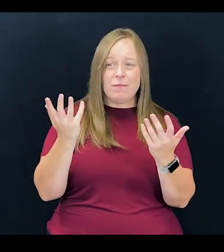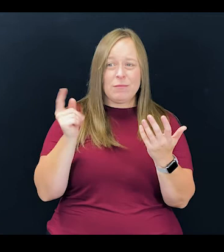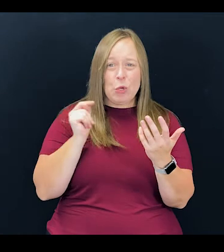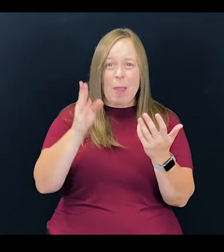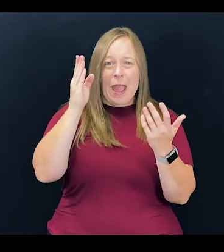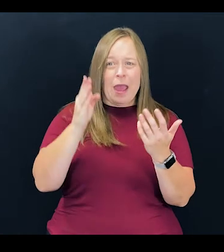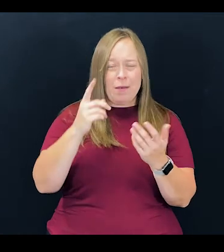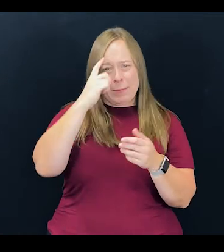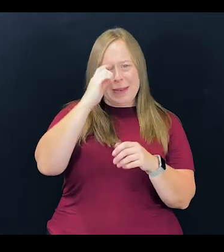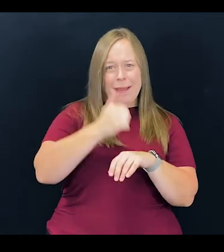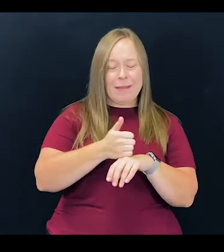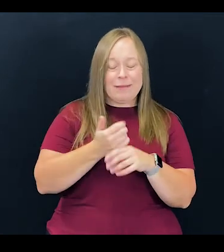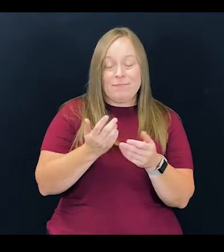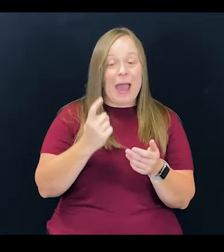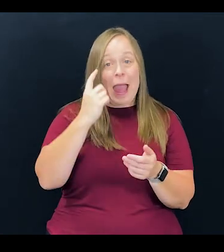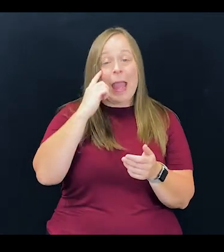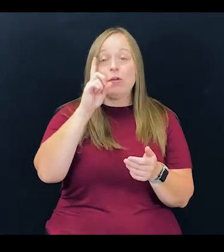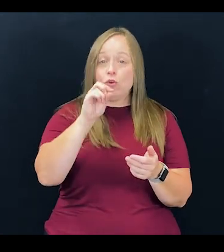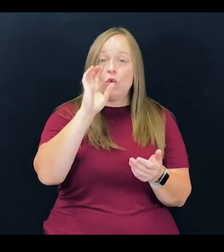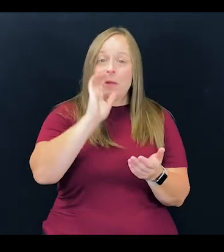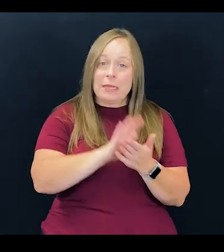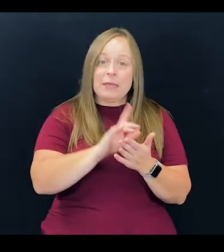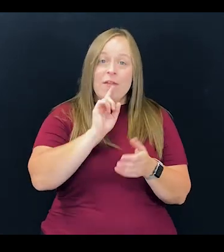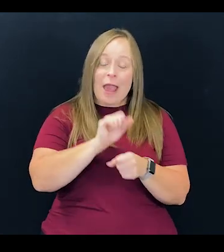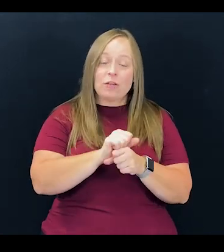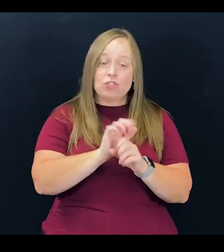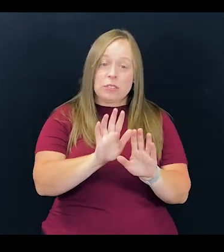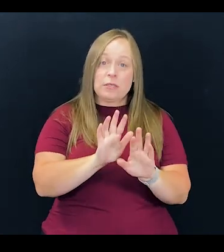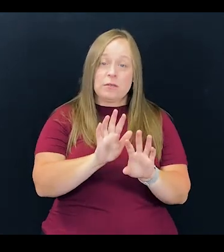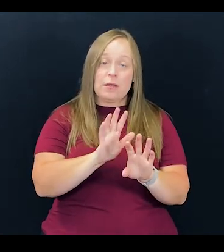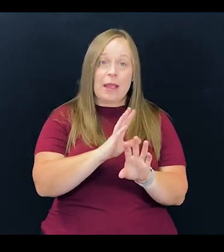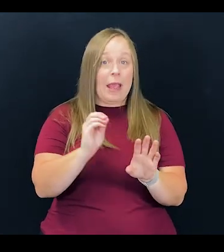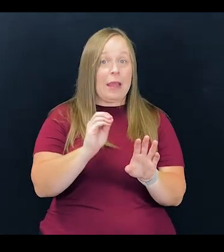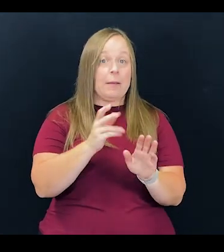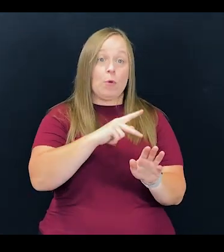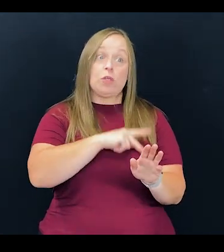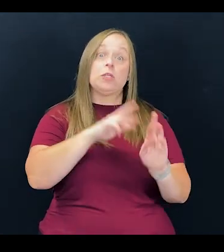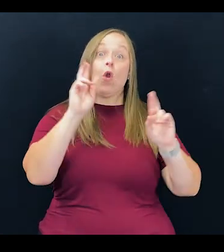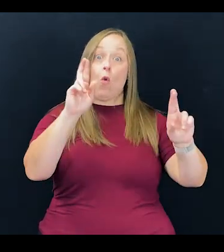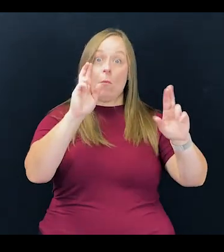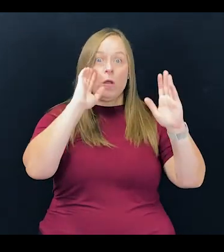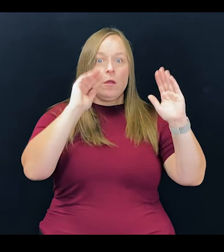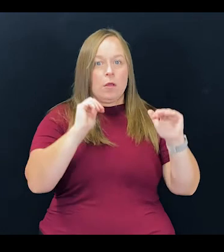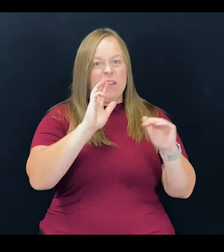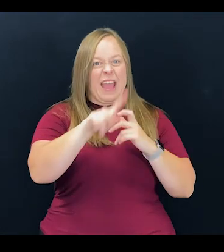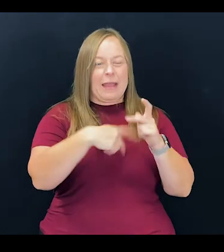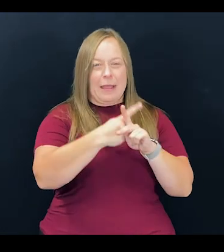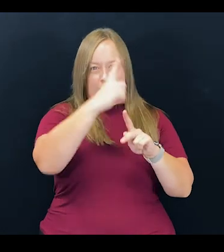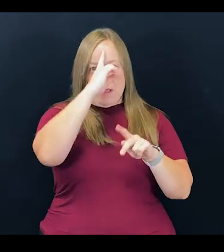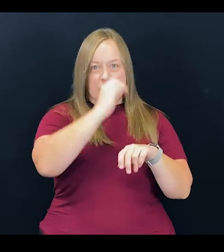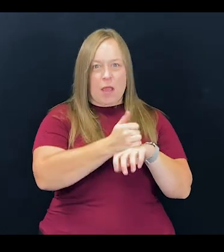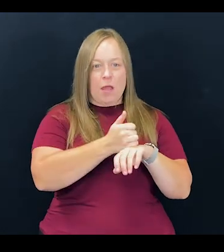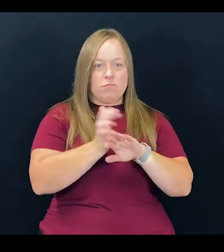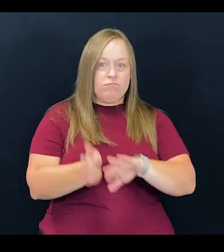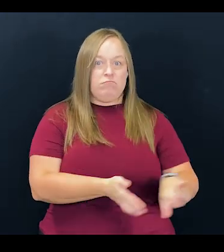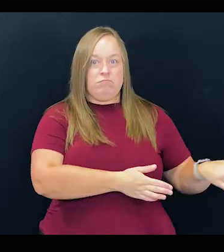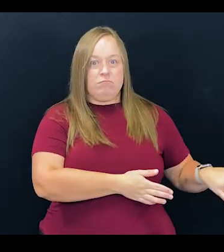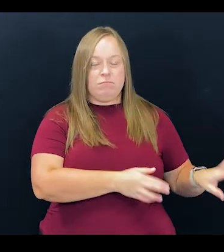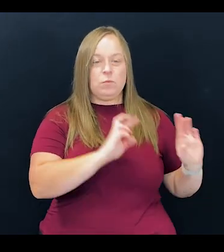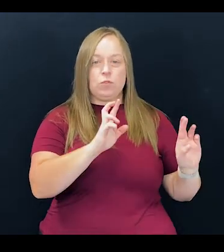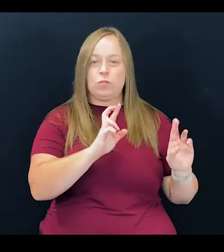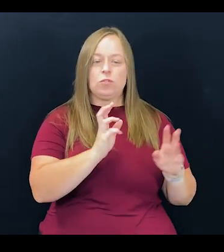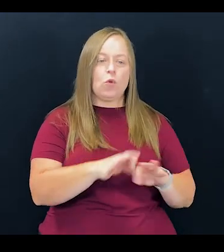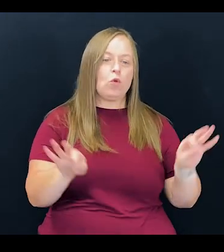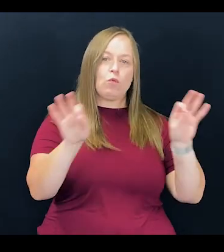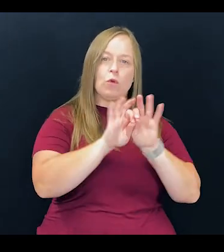it mentality. But I think that I really do believe, actually, and personally hope that sort of mentality